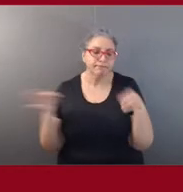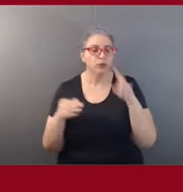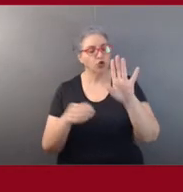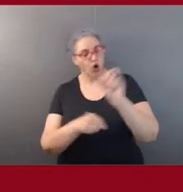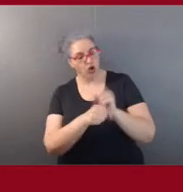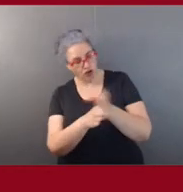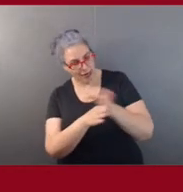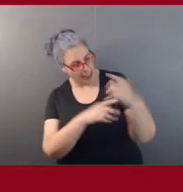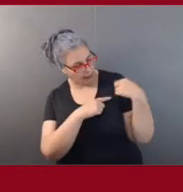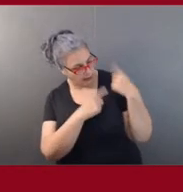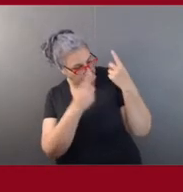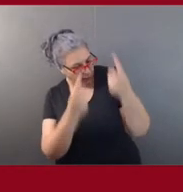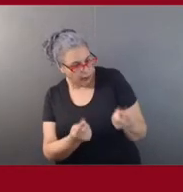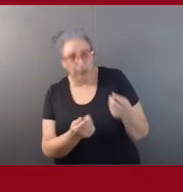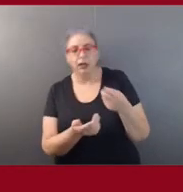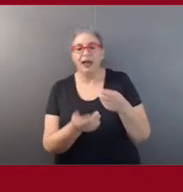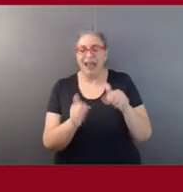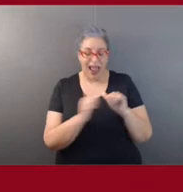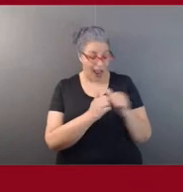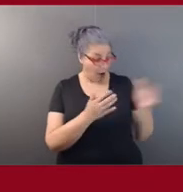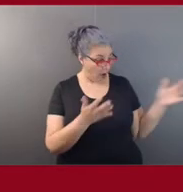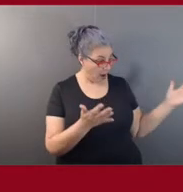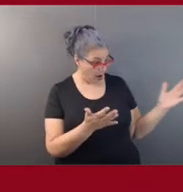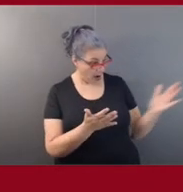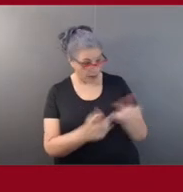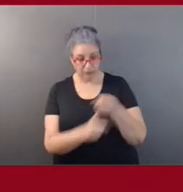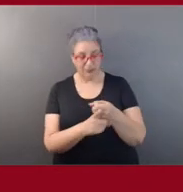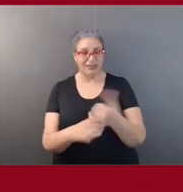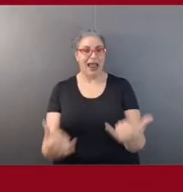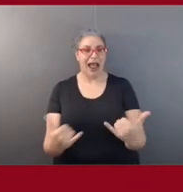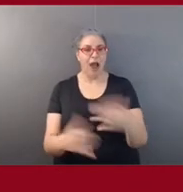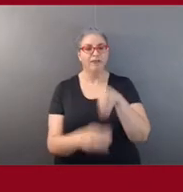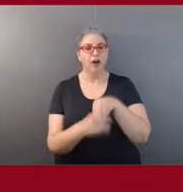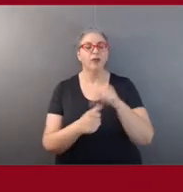careers and what brought you to entertainment.